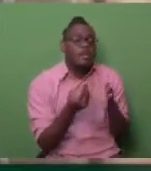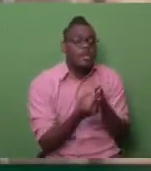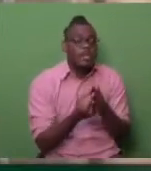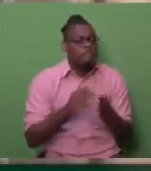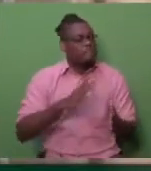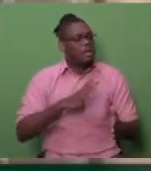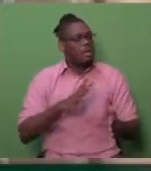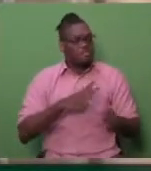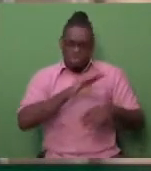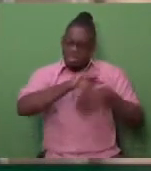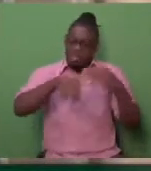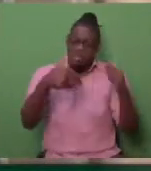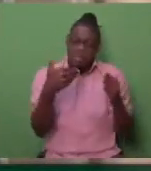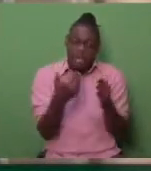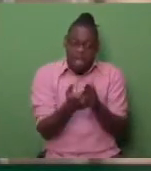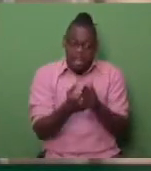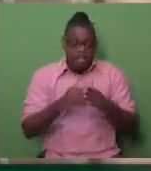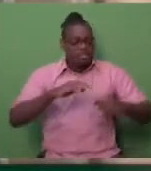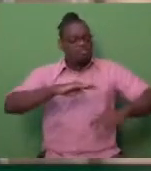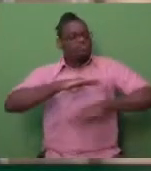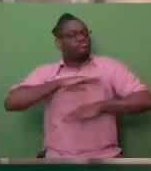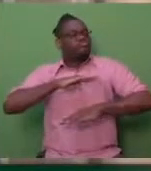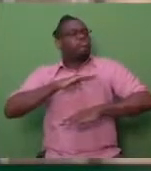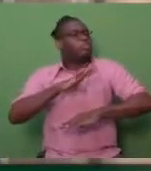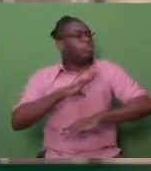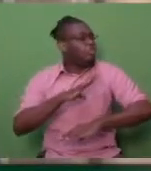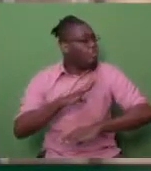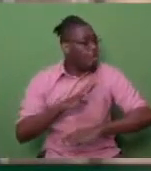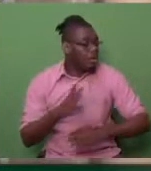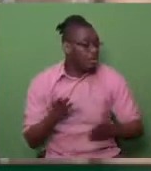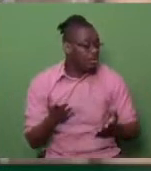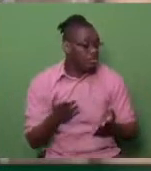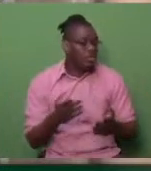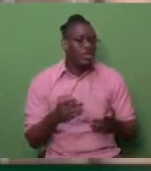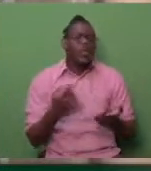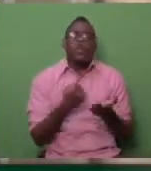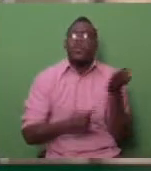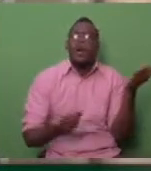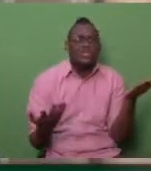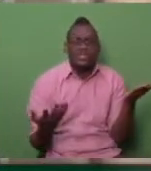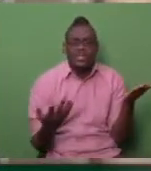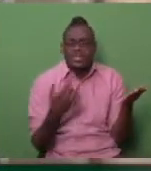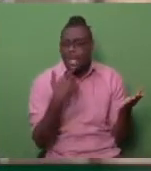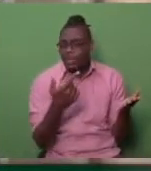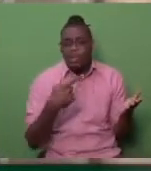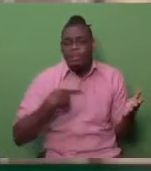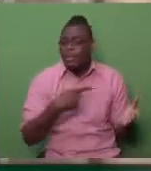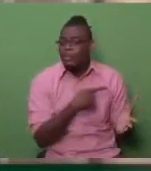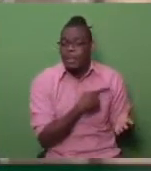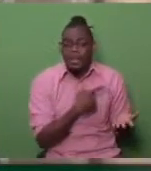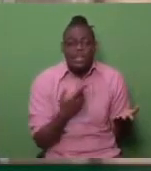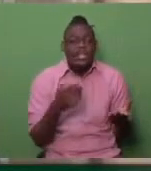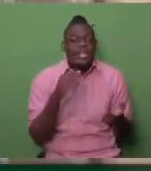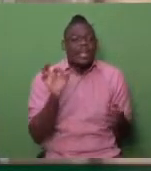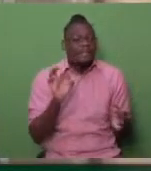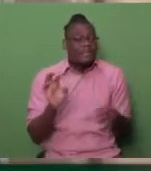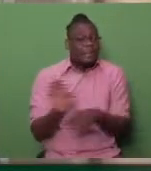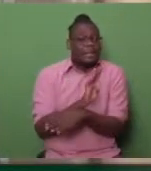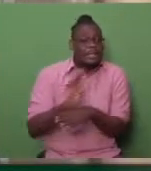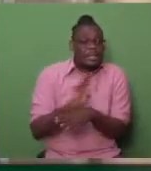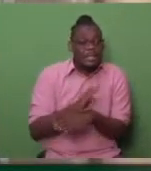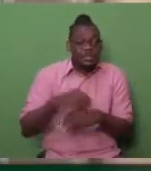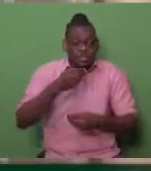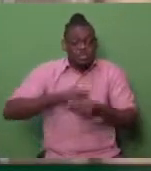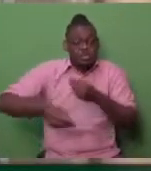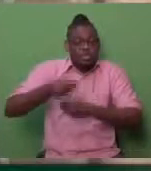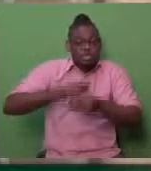is not being used to conduct the affairs of people, or instead is being used to conduct business deals, madam. You have to wonder. Whenever a minister runs out of the